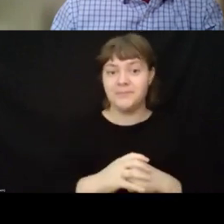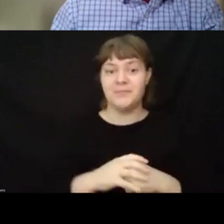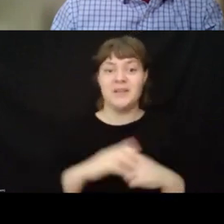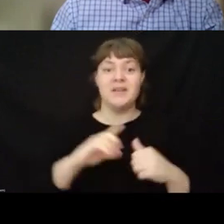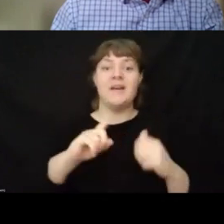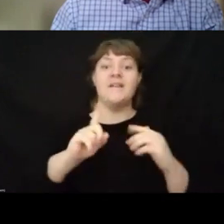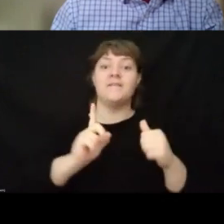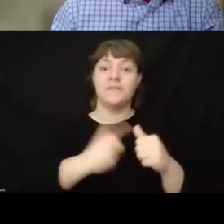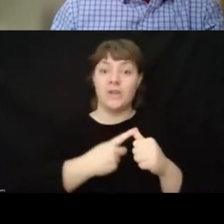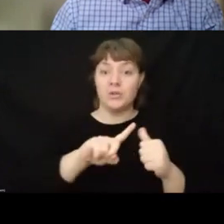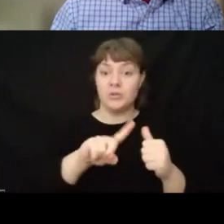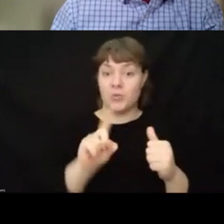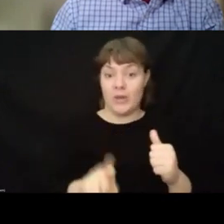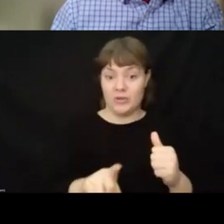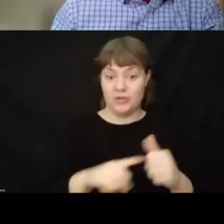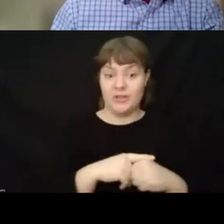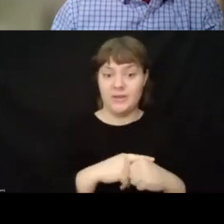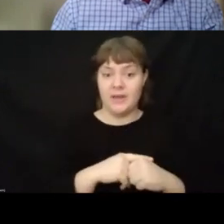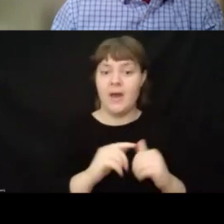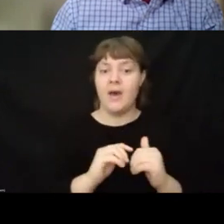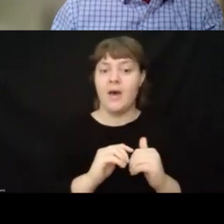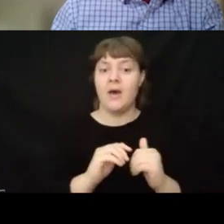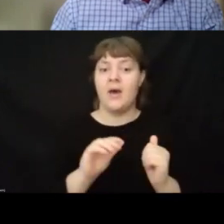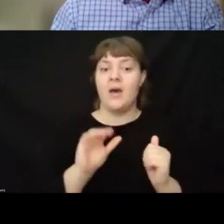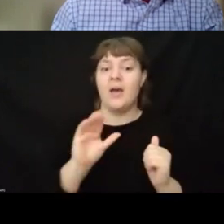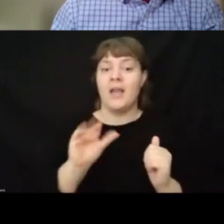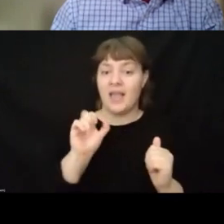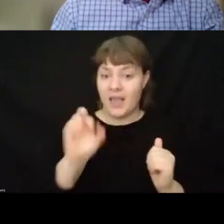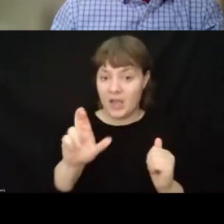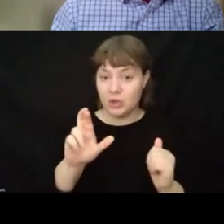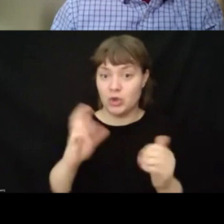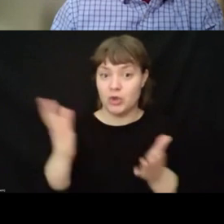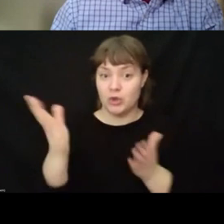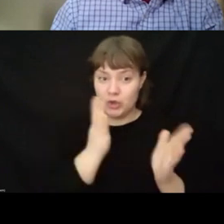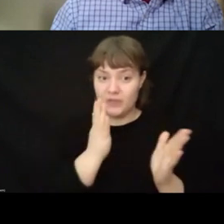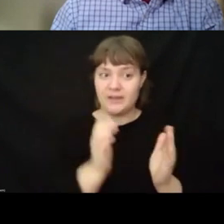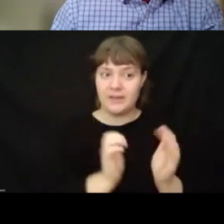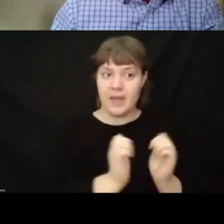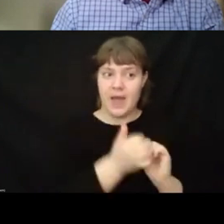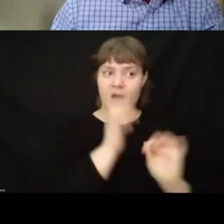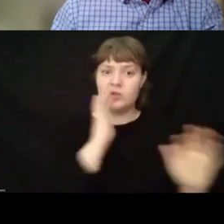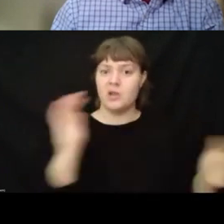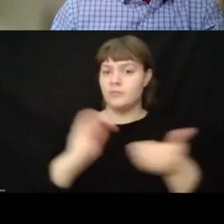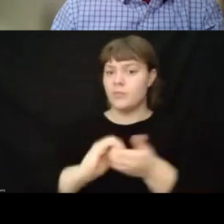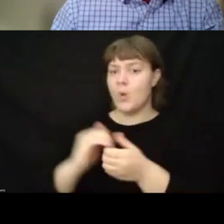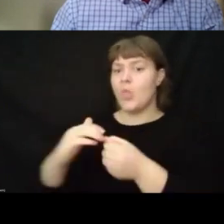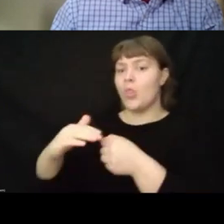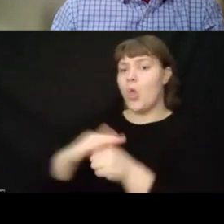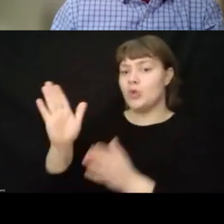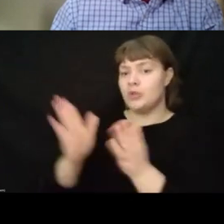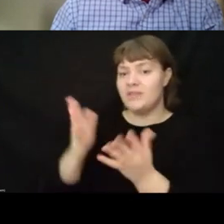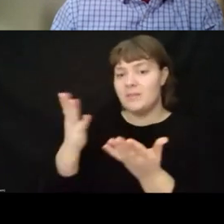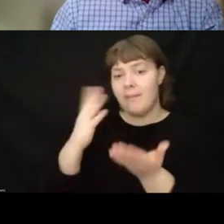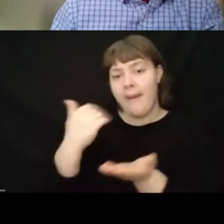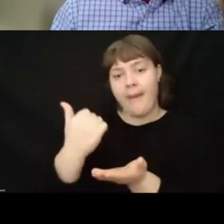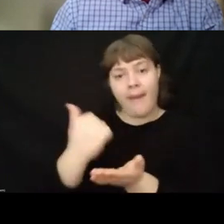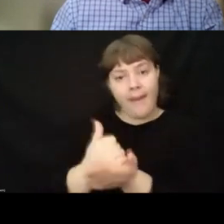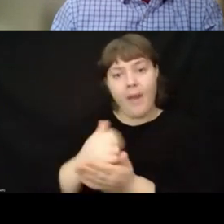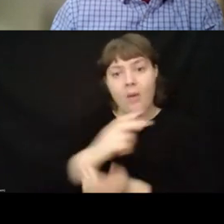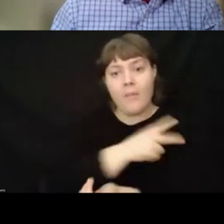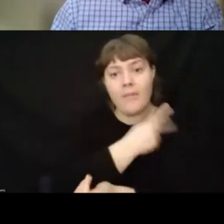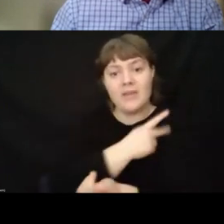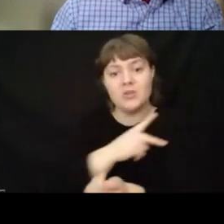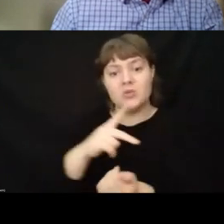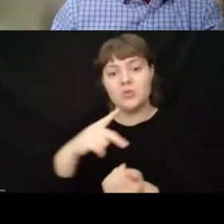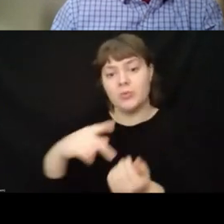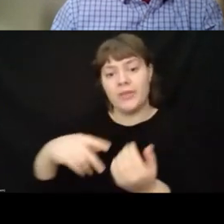first question. How does the Cancer Service work with local services that may help patients with side effects like hair loss, mental health